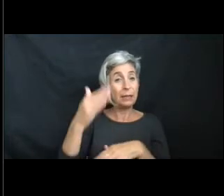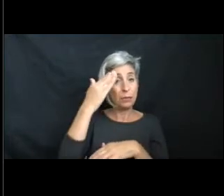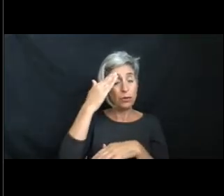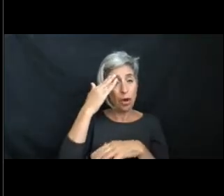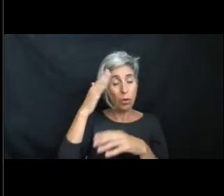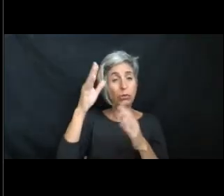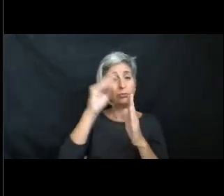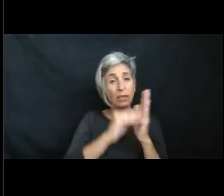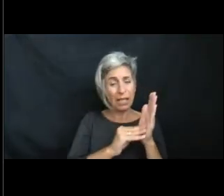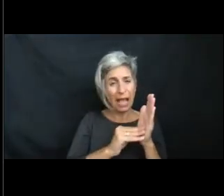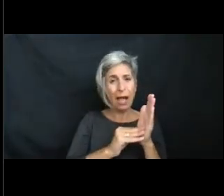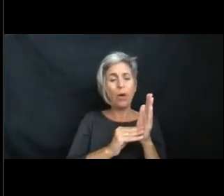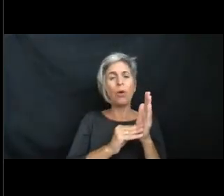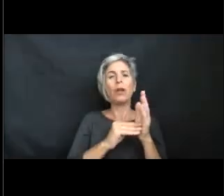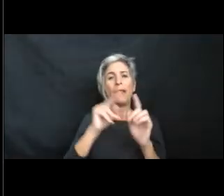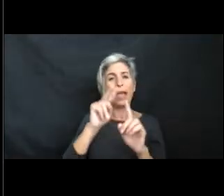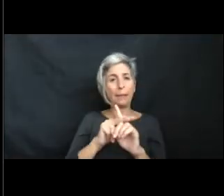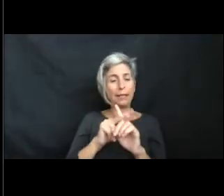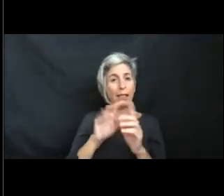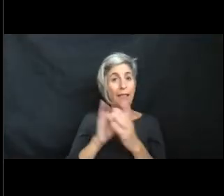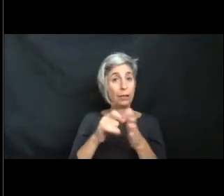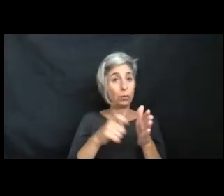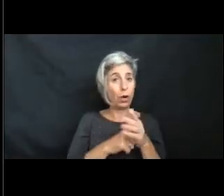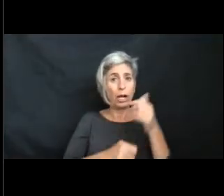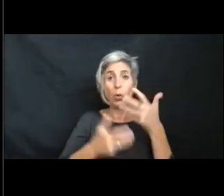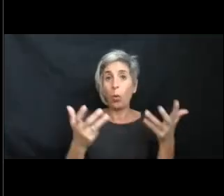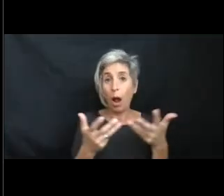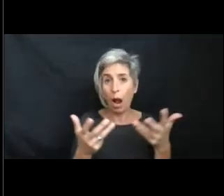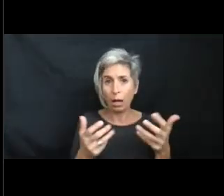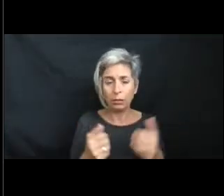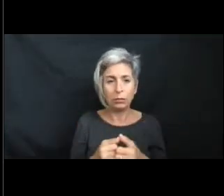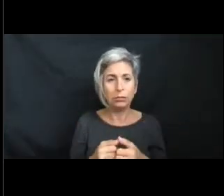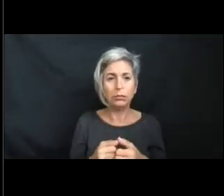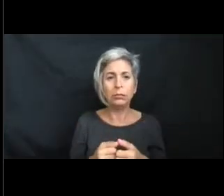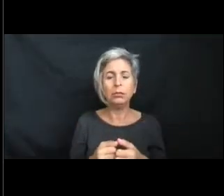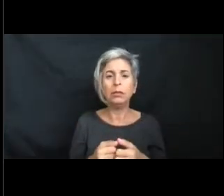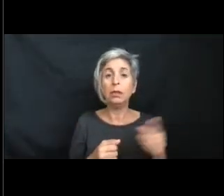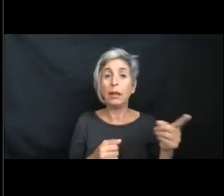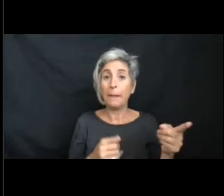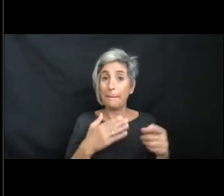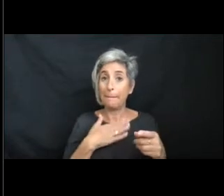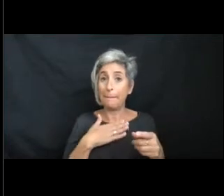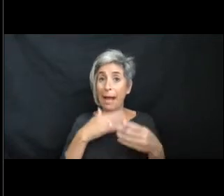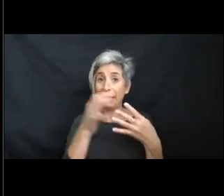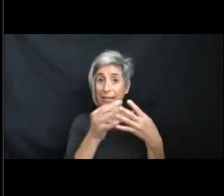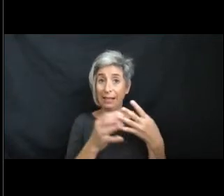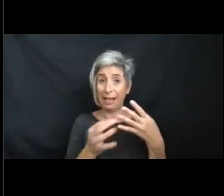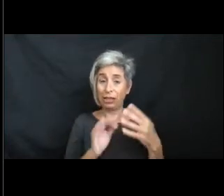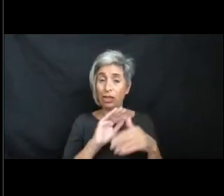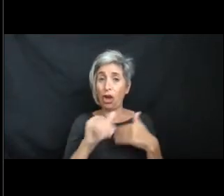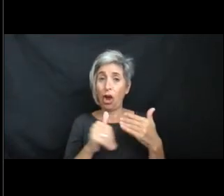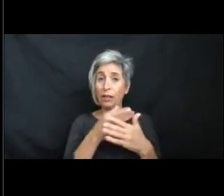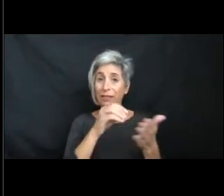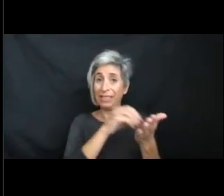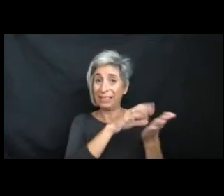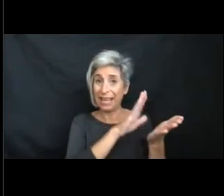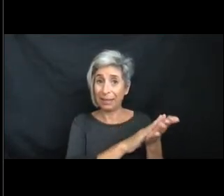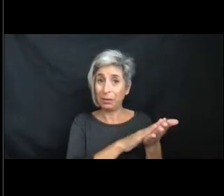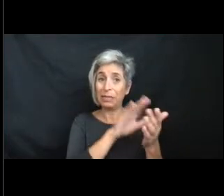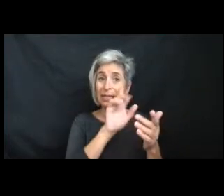on the application, what's required. So based on my selections, all of these fields need to